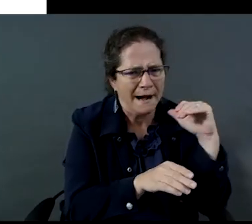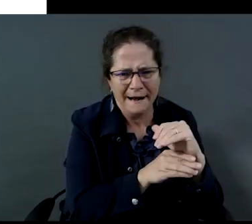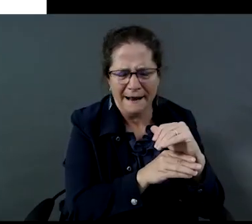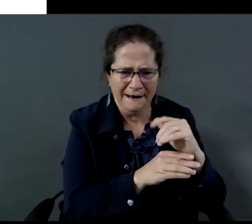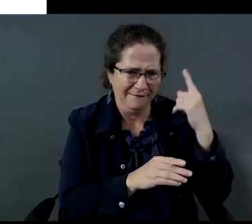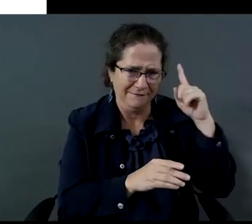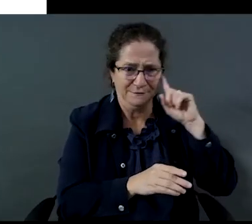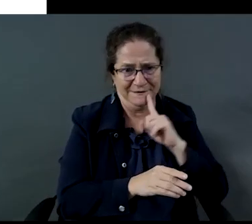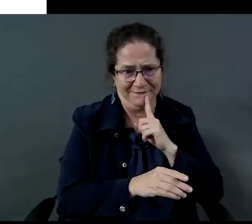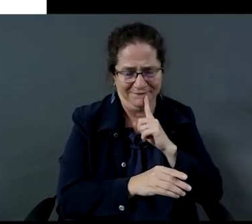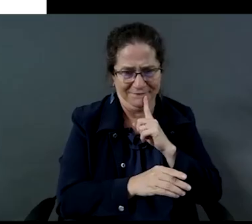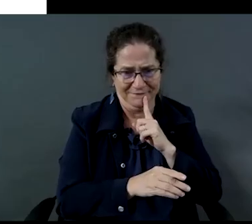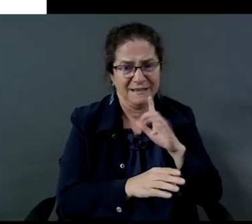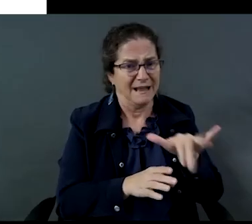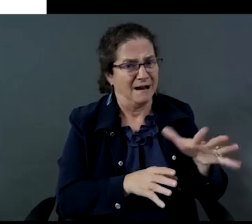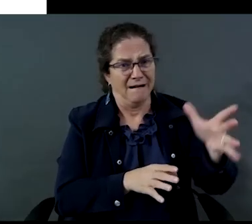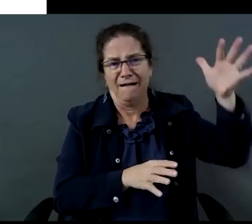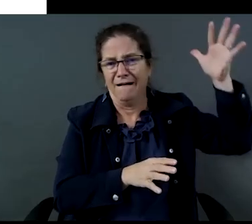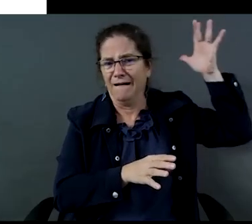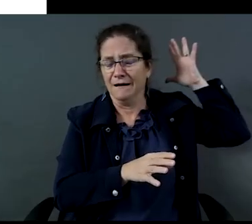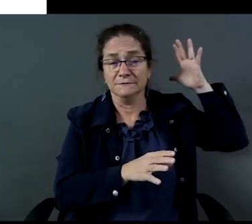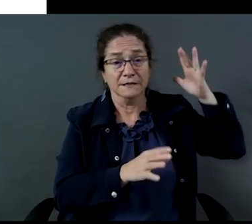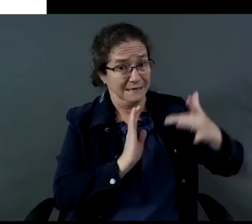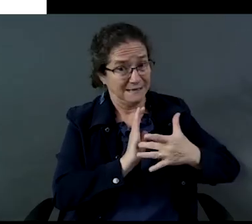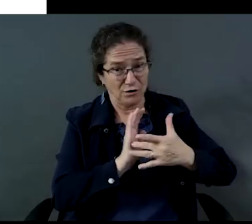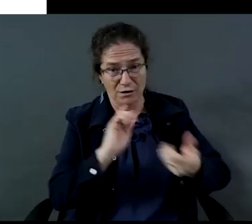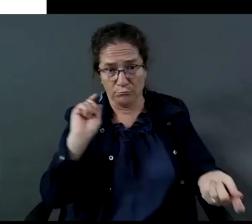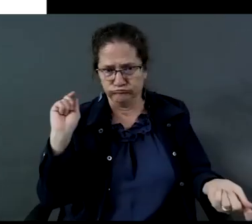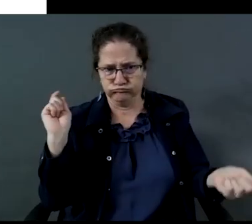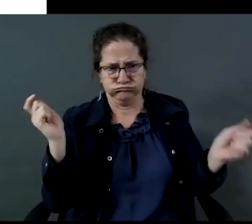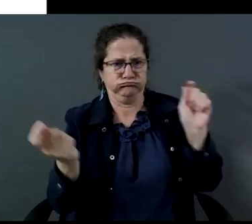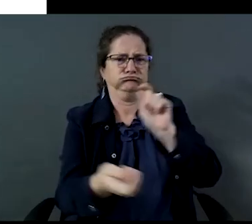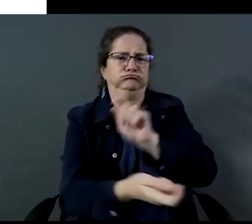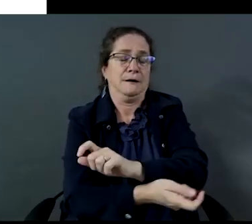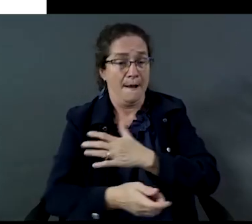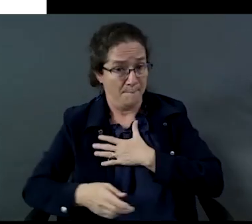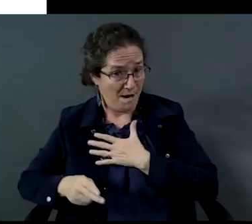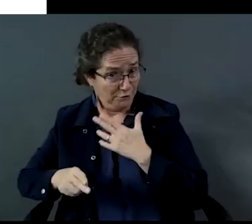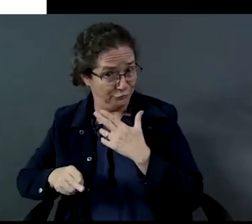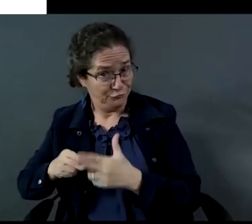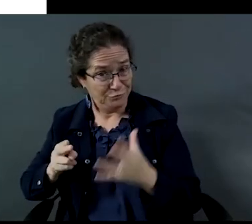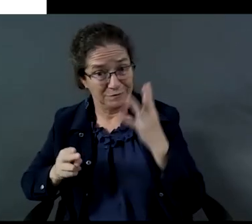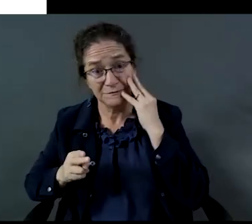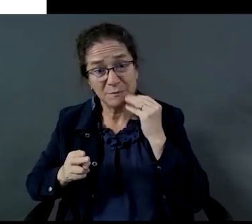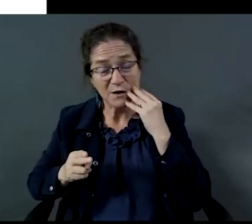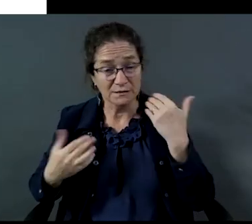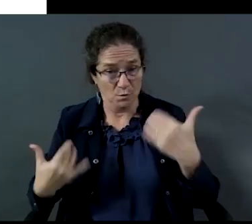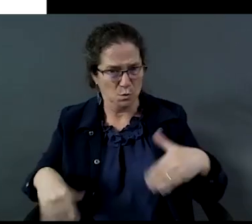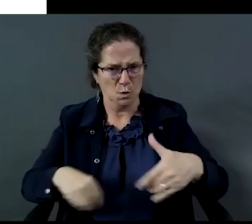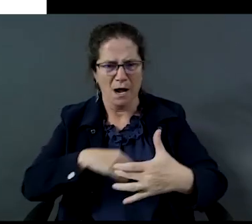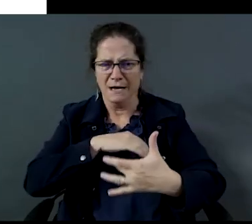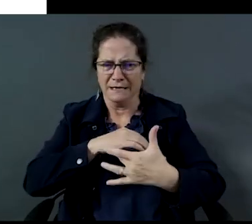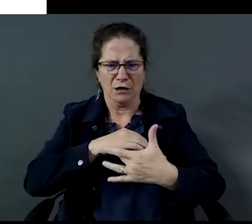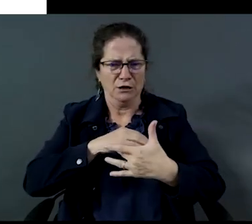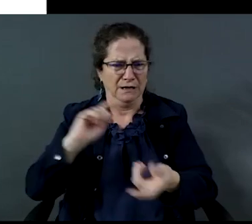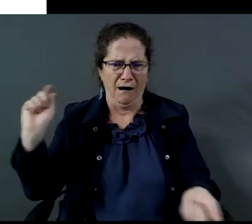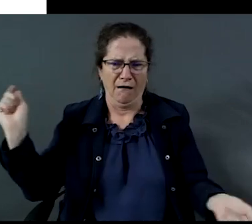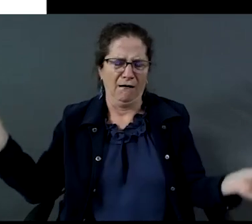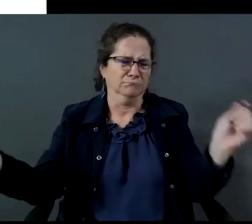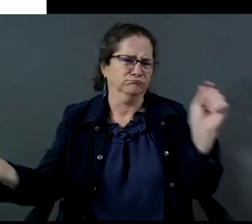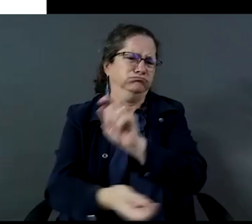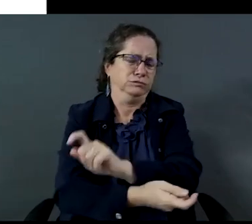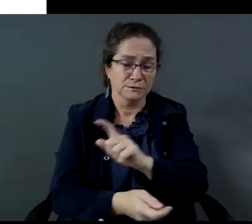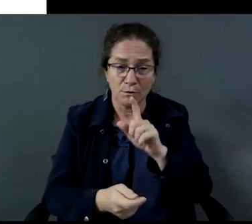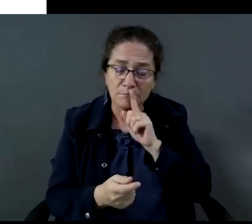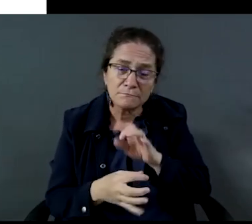changed vastly. And even in my short teaching career, how much the technology has changed is eye-opening. So you really do want to make sure you have different people